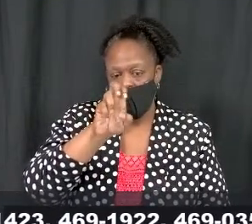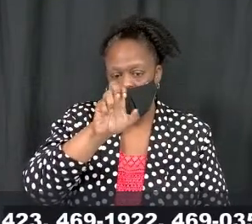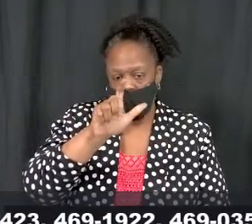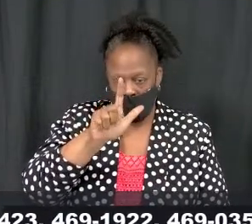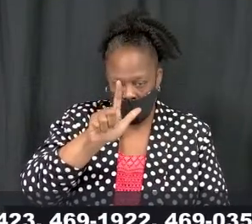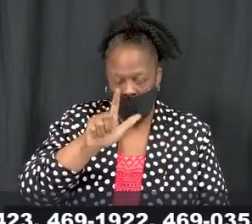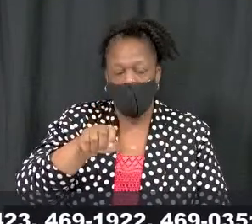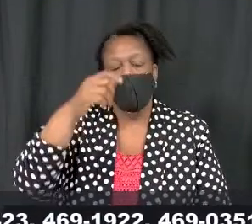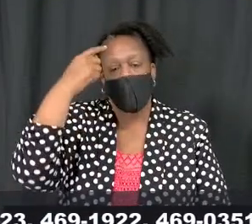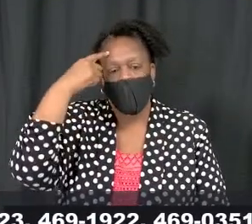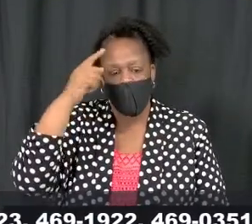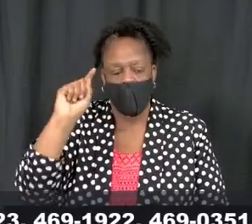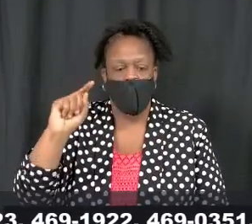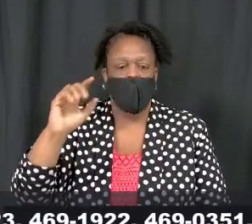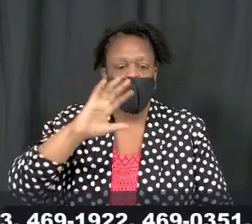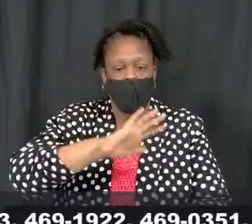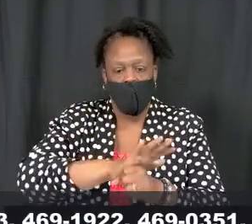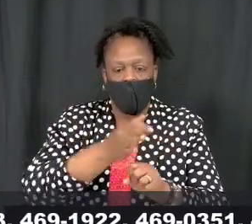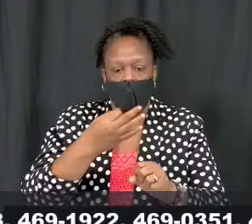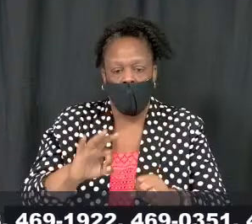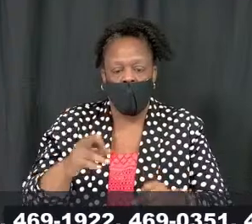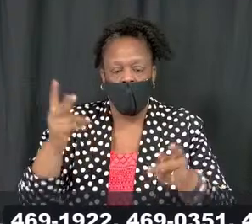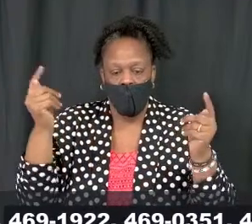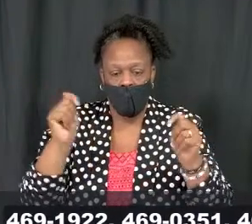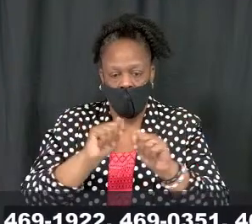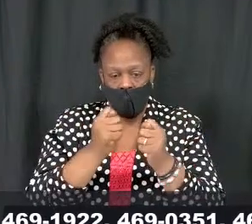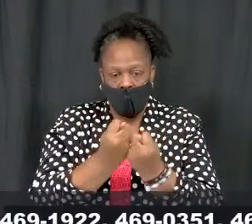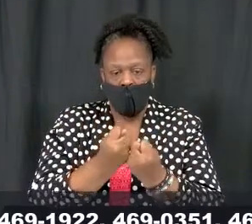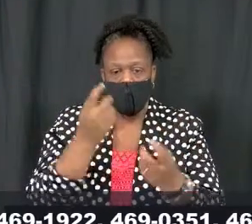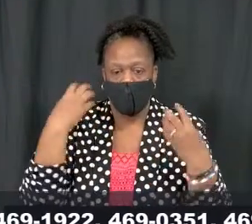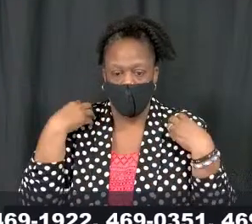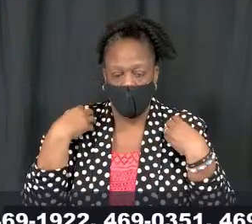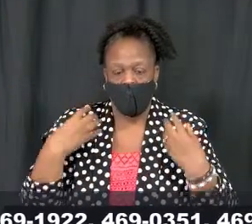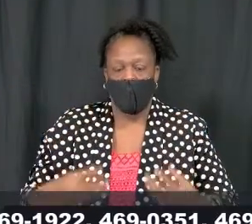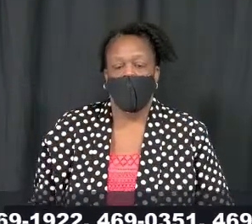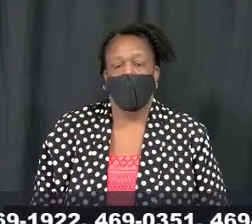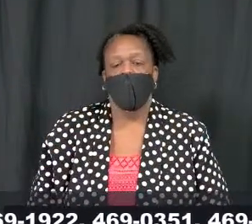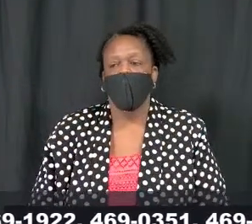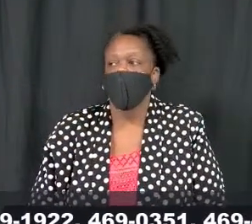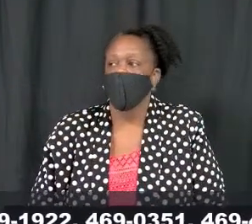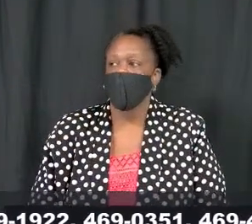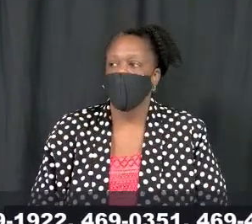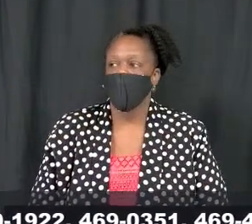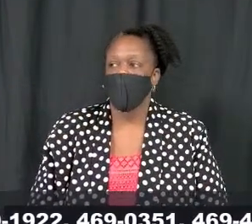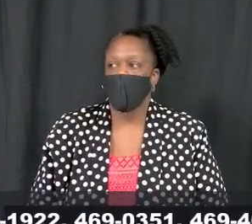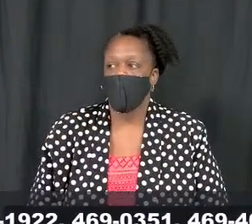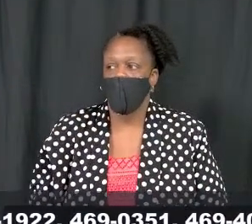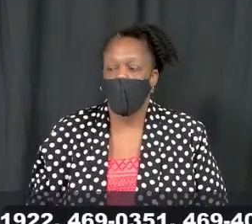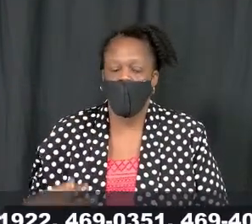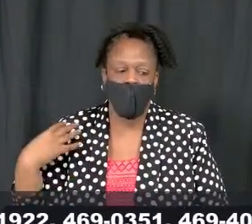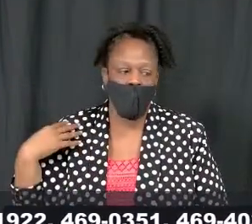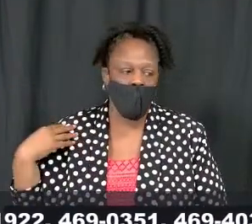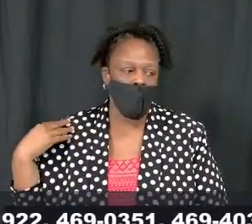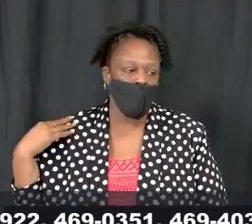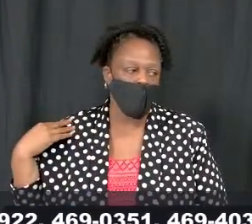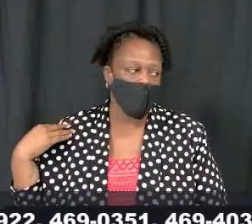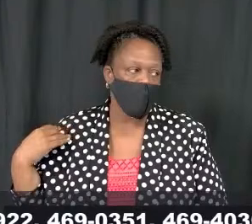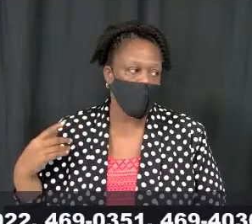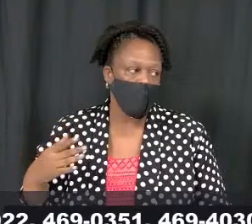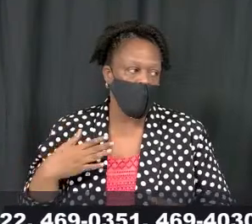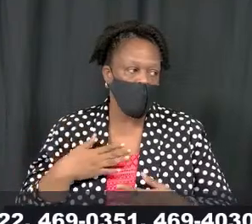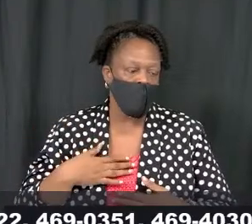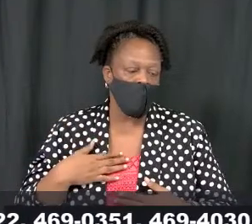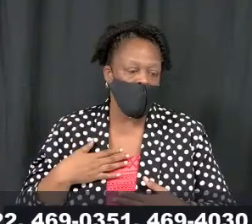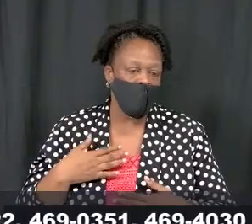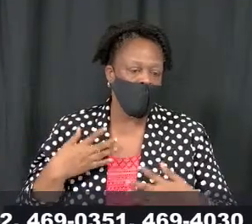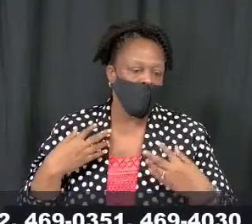National COVID-19 Task Force. We are pleased to have in our midst